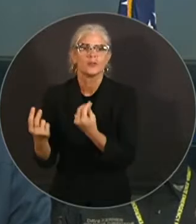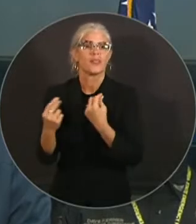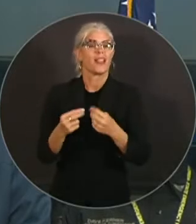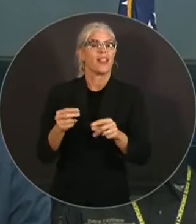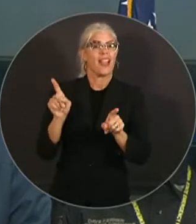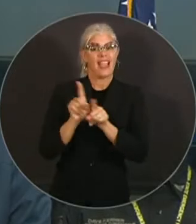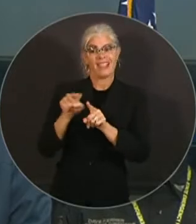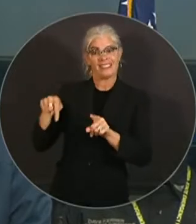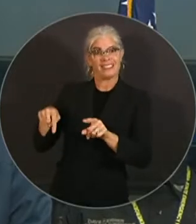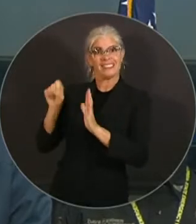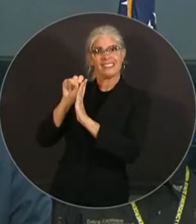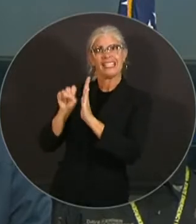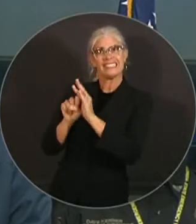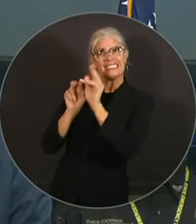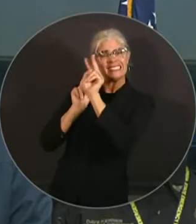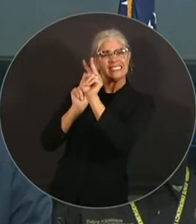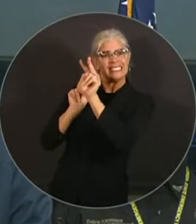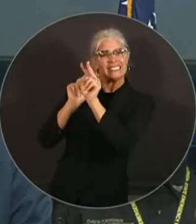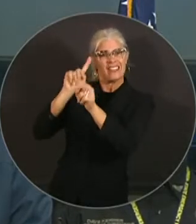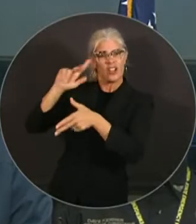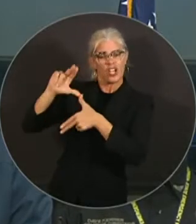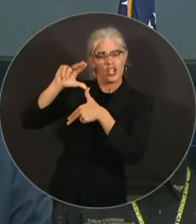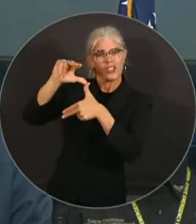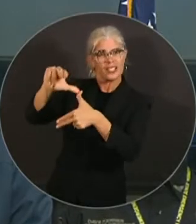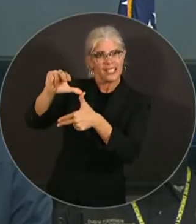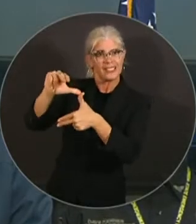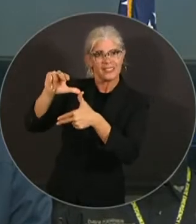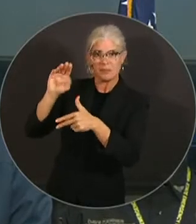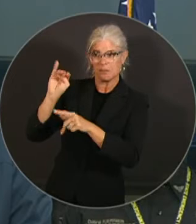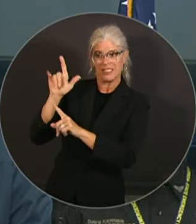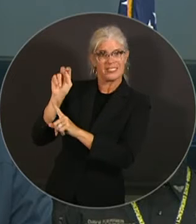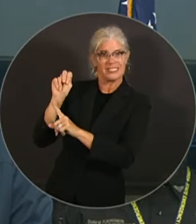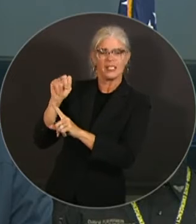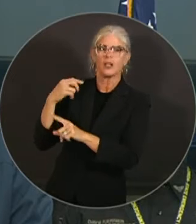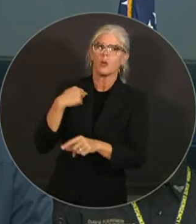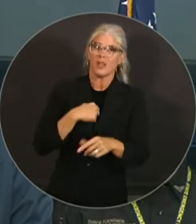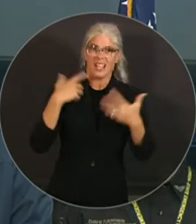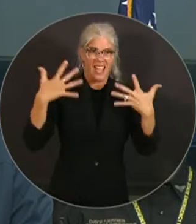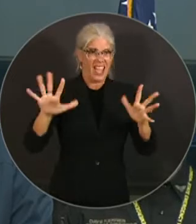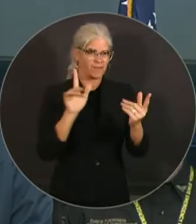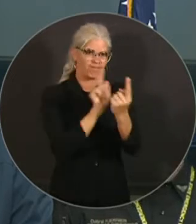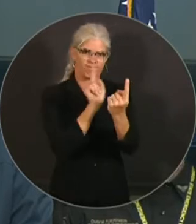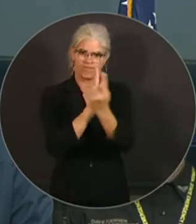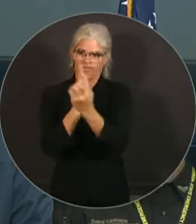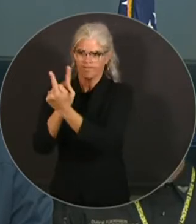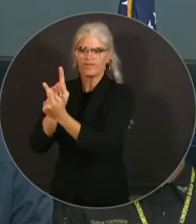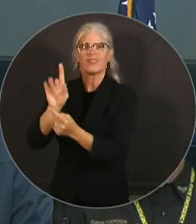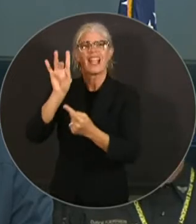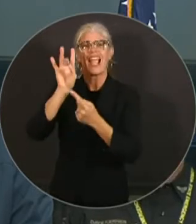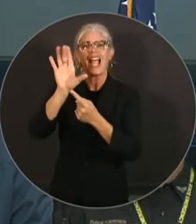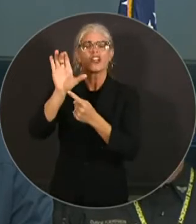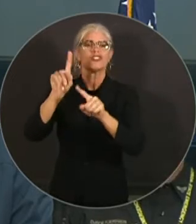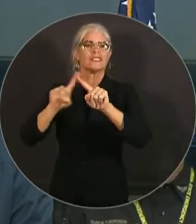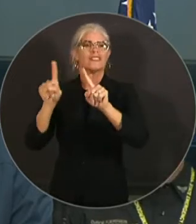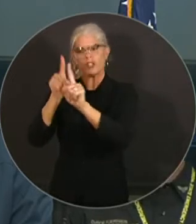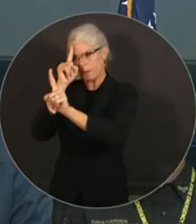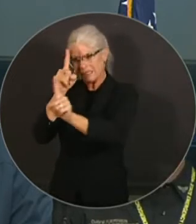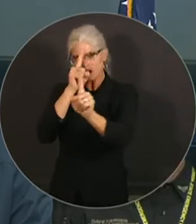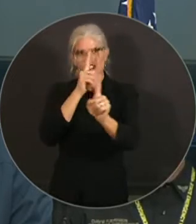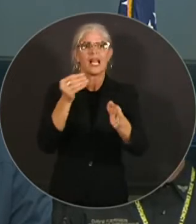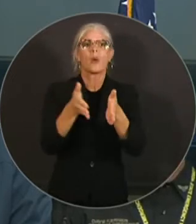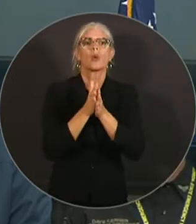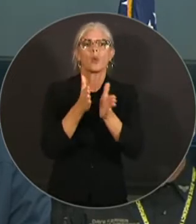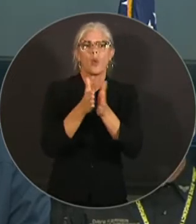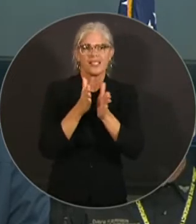hurricane. As the governor's mentioned, we are fulfilling more than 850 mission requests. This afternoon, residents should